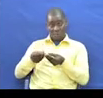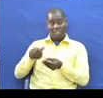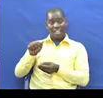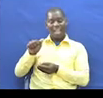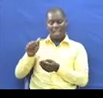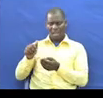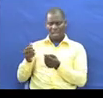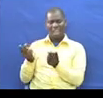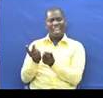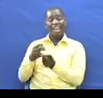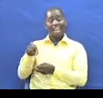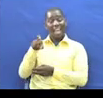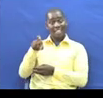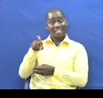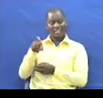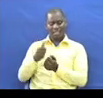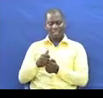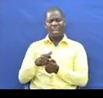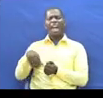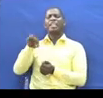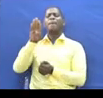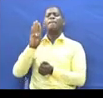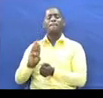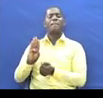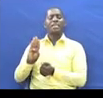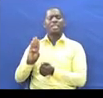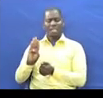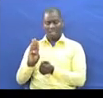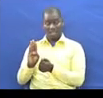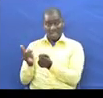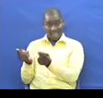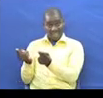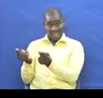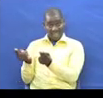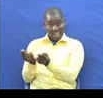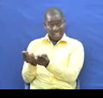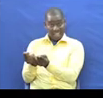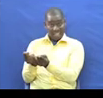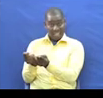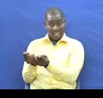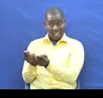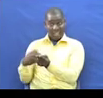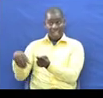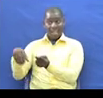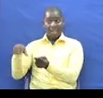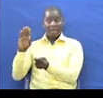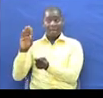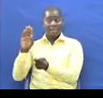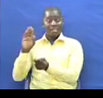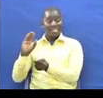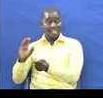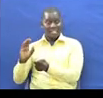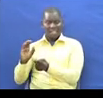x. This B here is also related to x. And this C here is